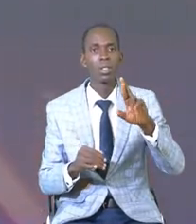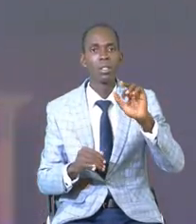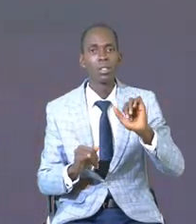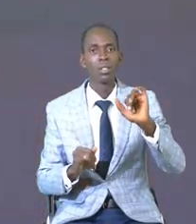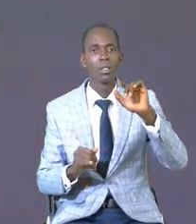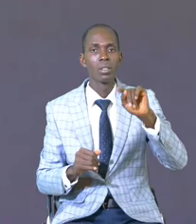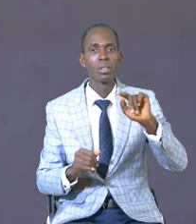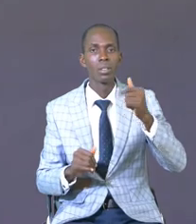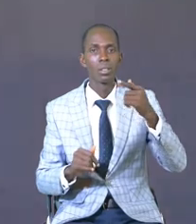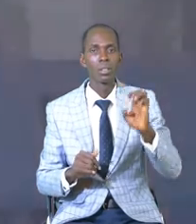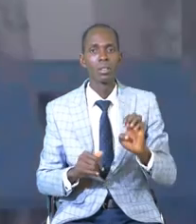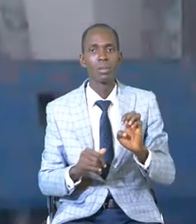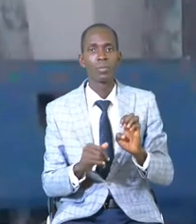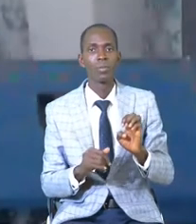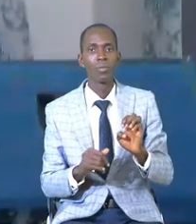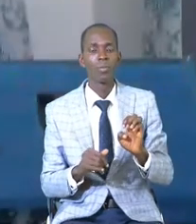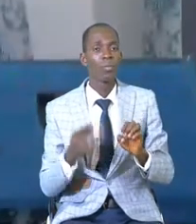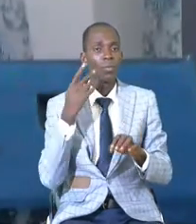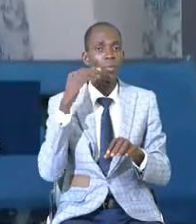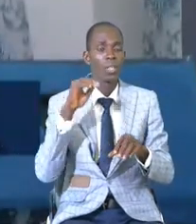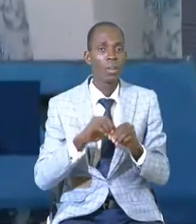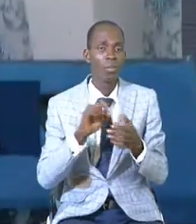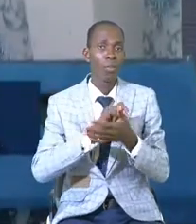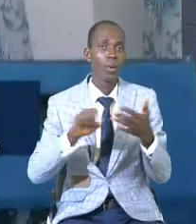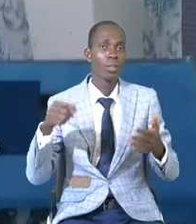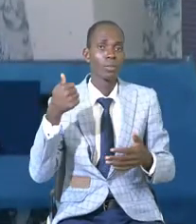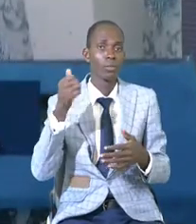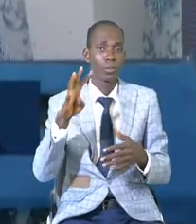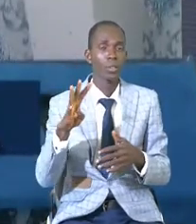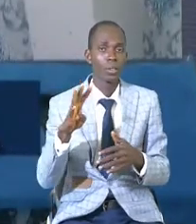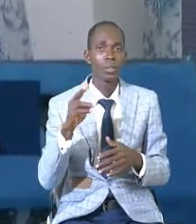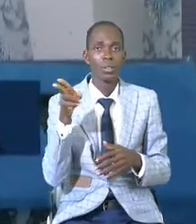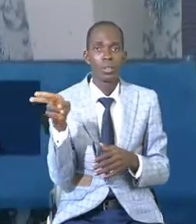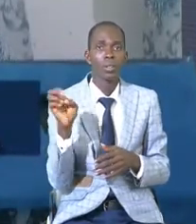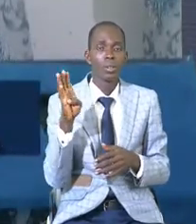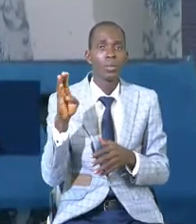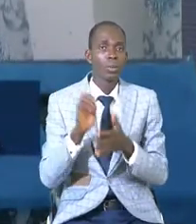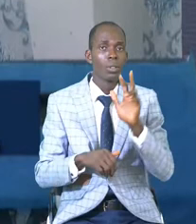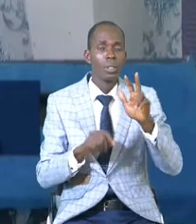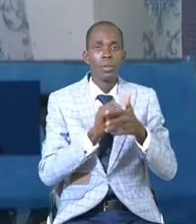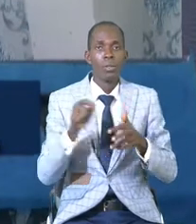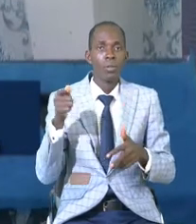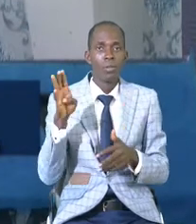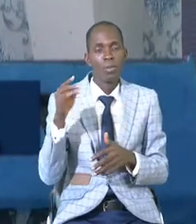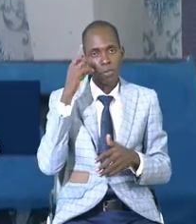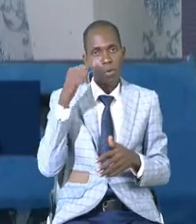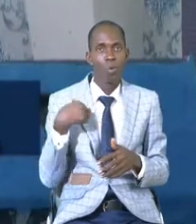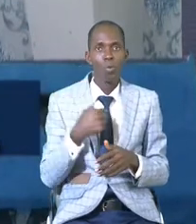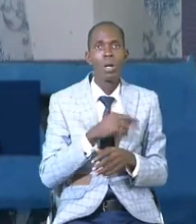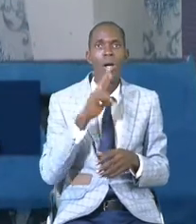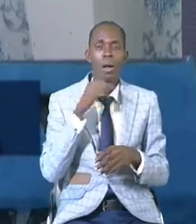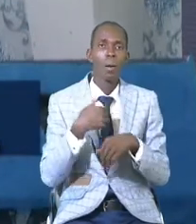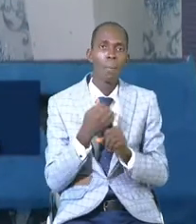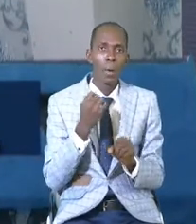verse 14, it says, for we are made partakers of Christ. What an honor. We